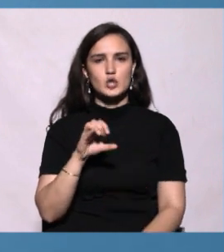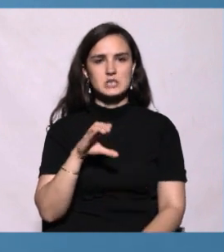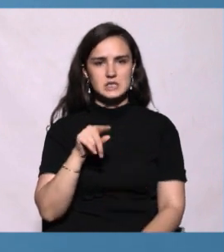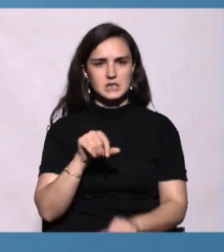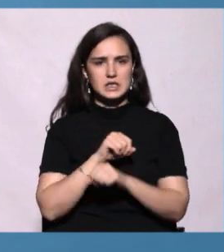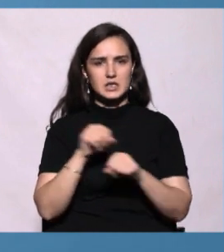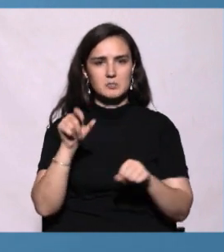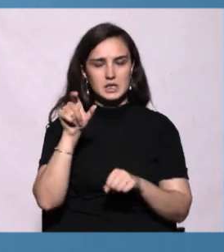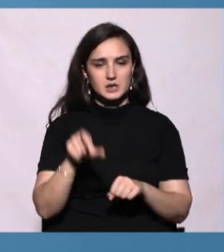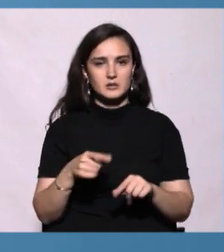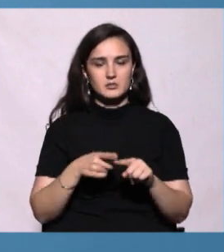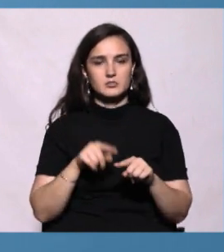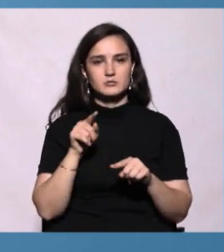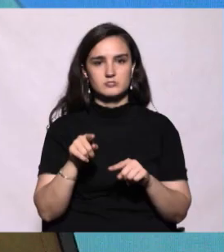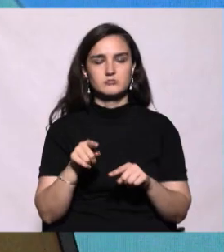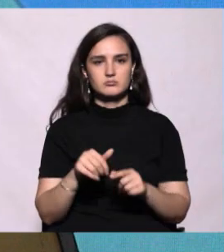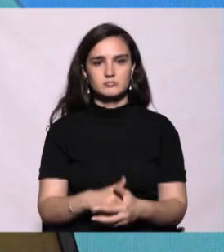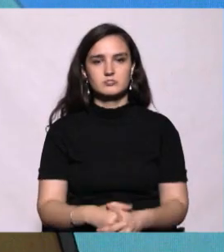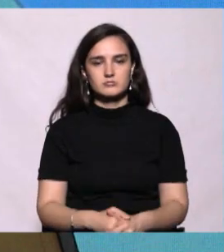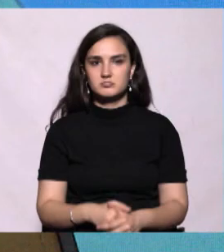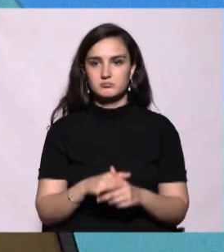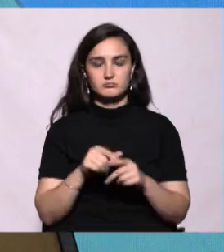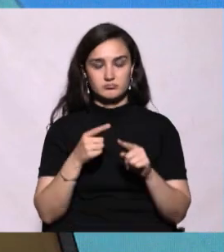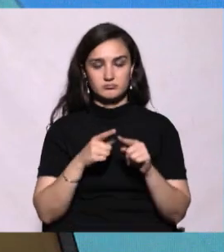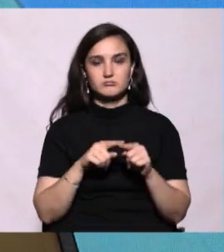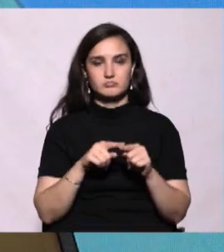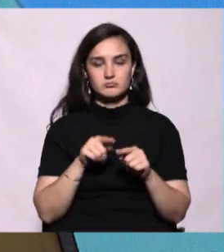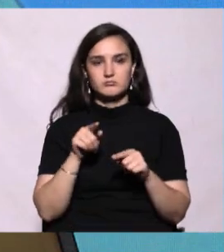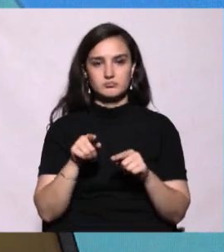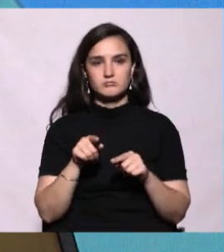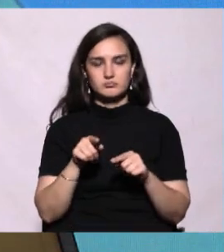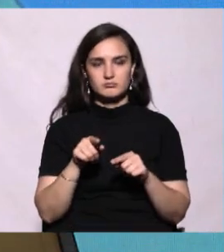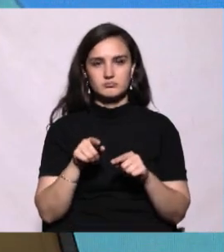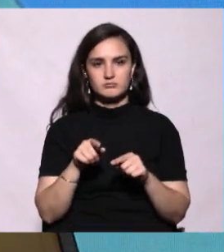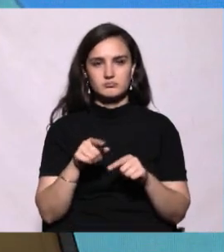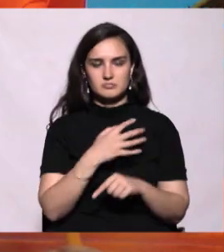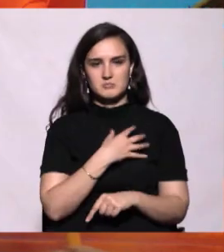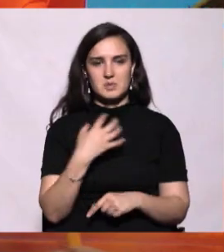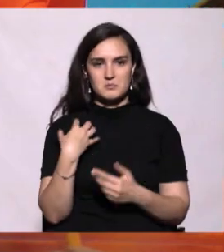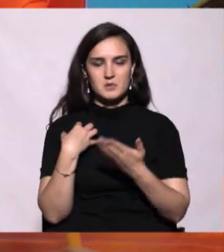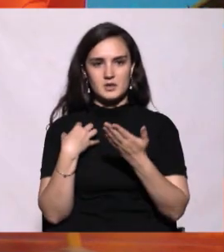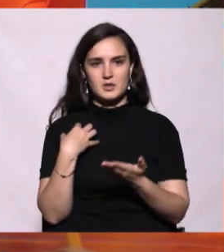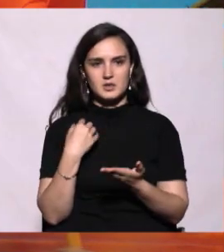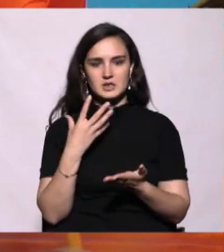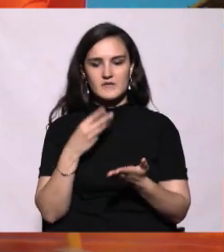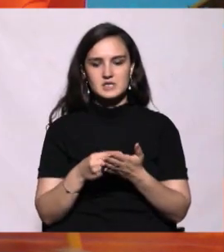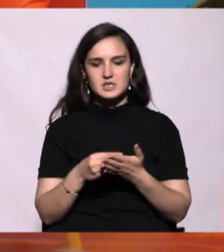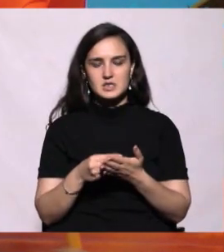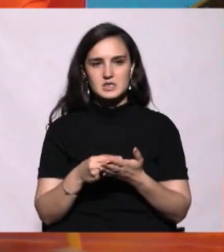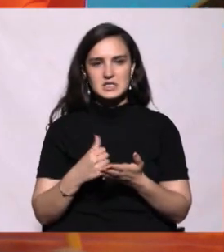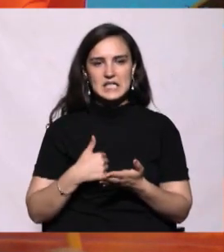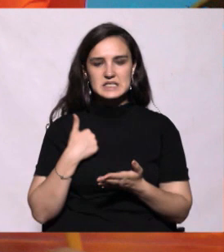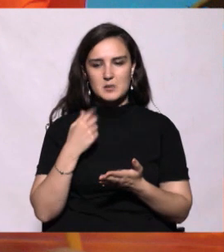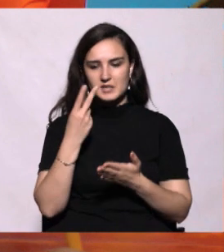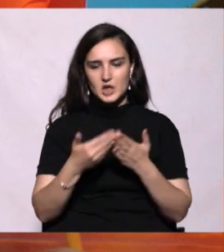hero. He's of royal birth, but he doesn't know it. And he earns the title of king by proving himself worthy